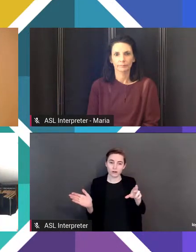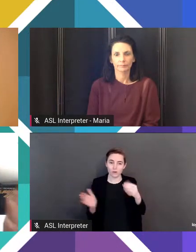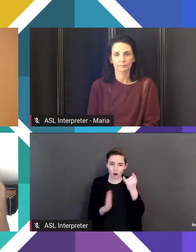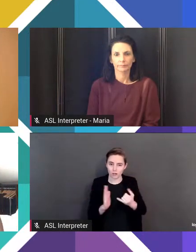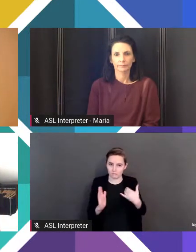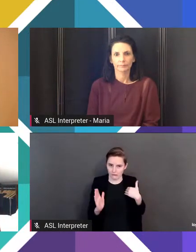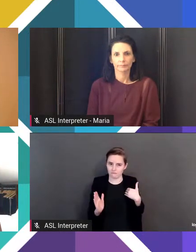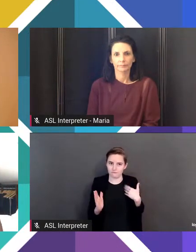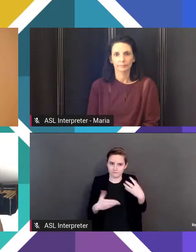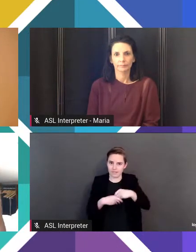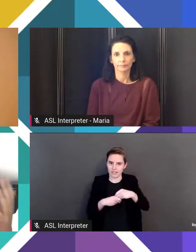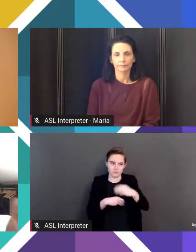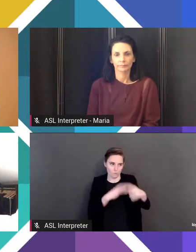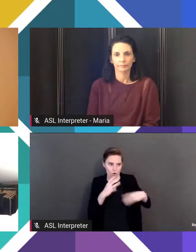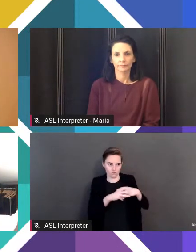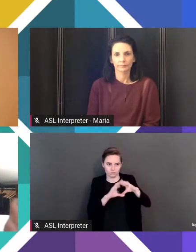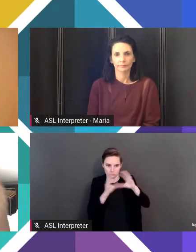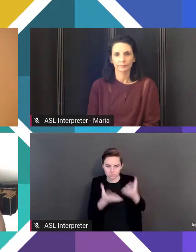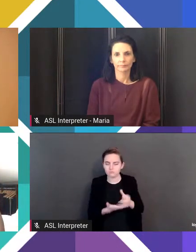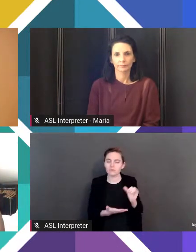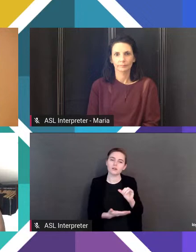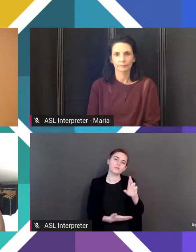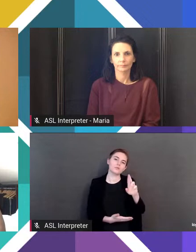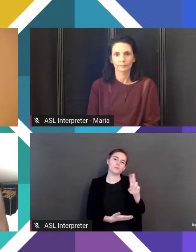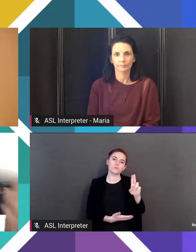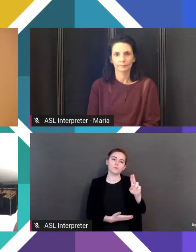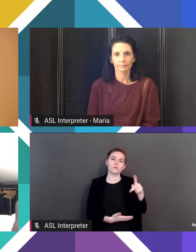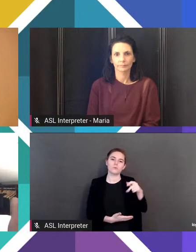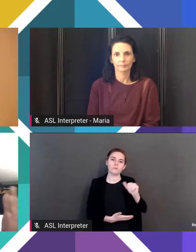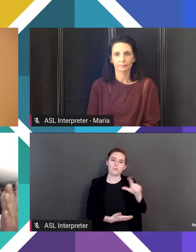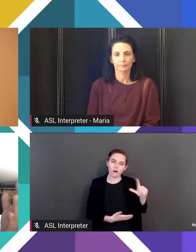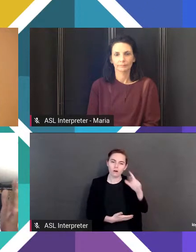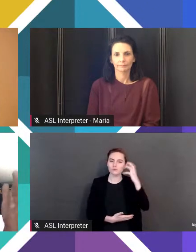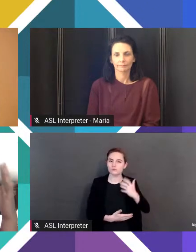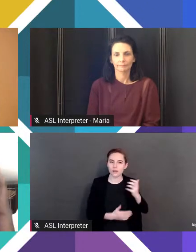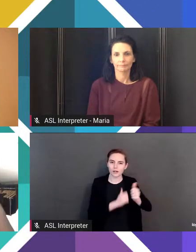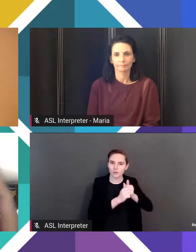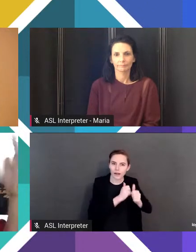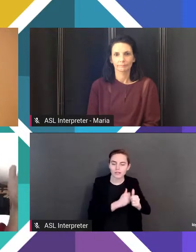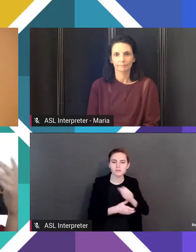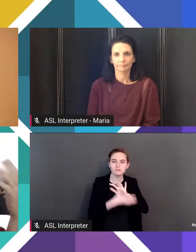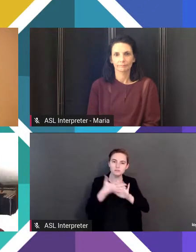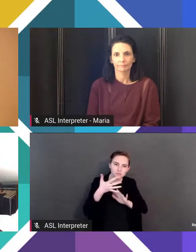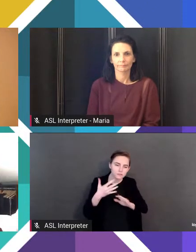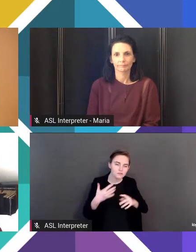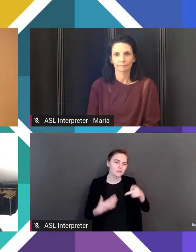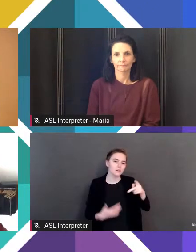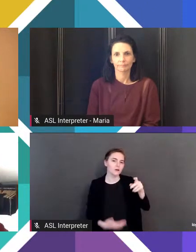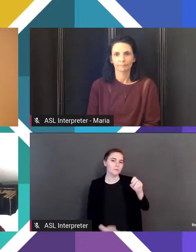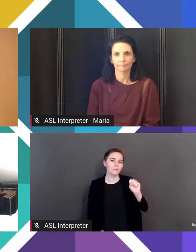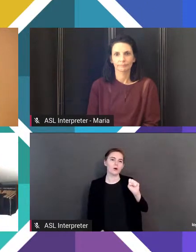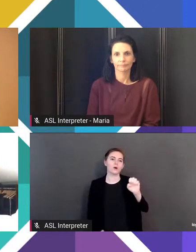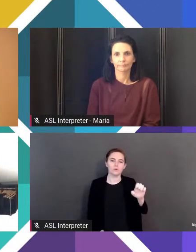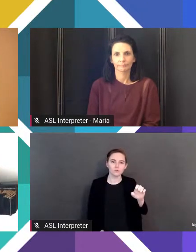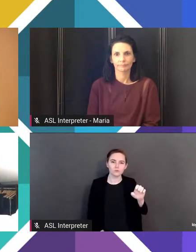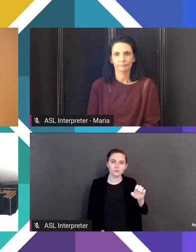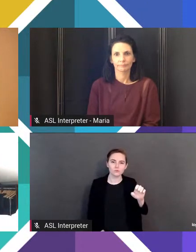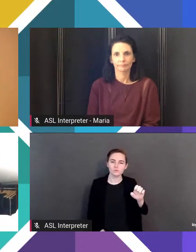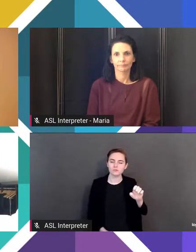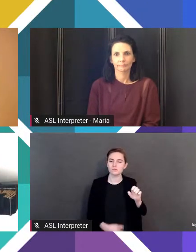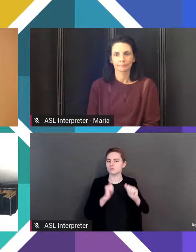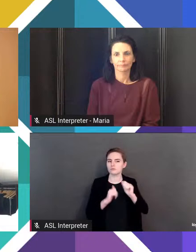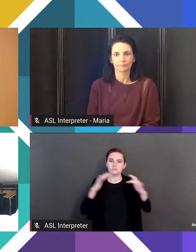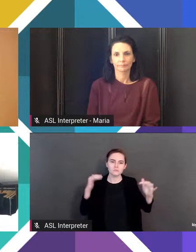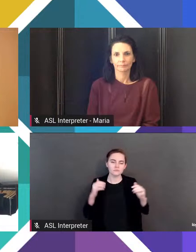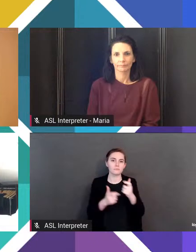existing in the world with things like RuPaul's Drag Race and Pose and like these amazing giant platforms that are